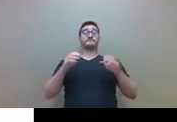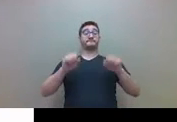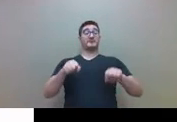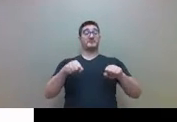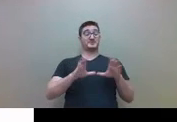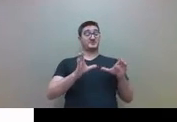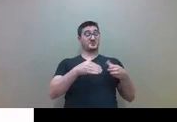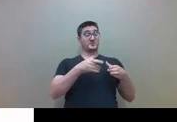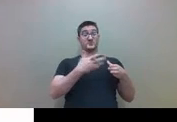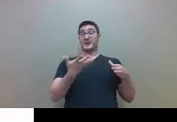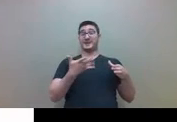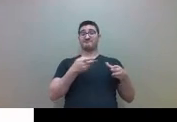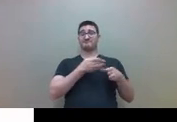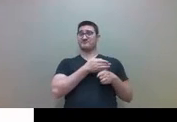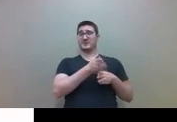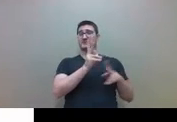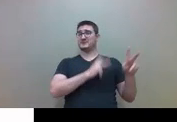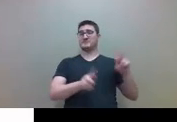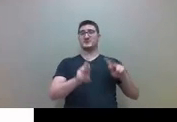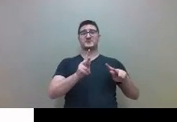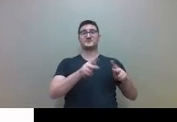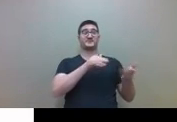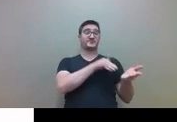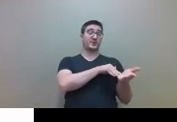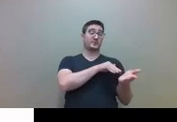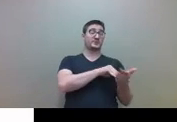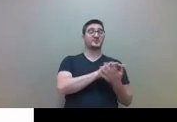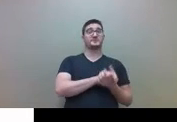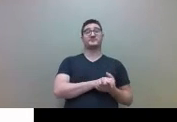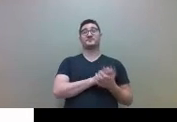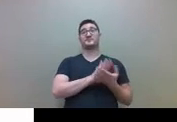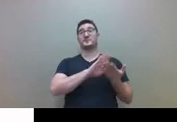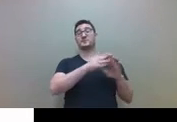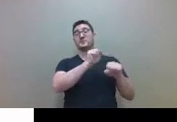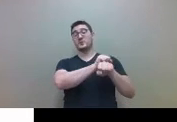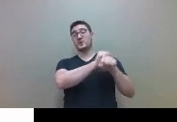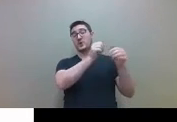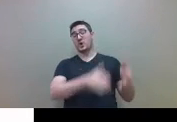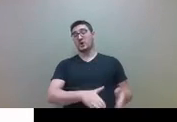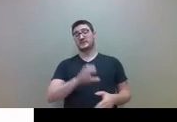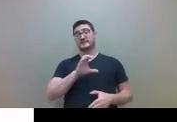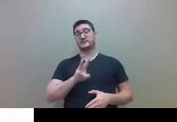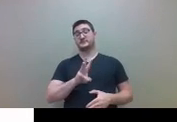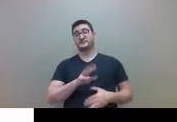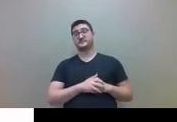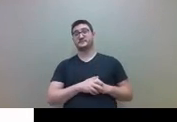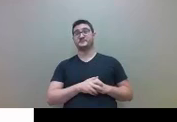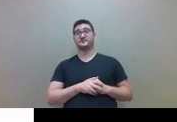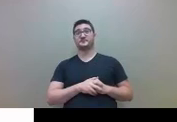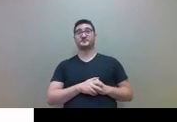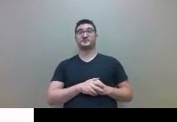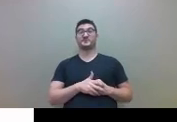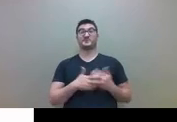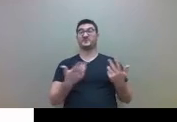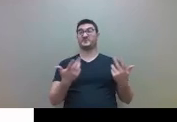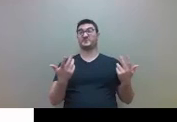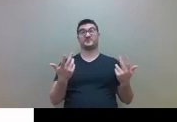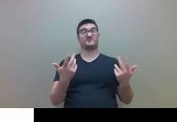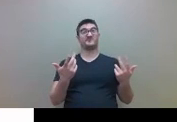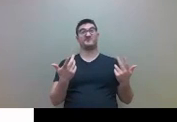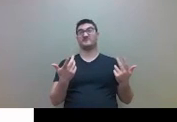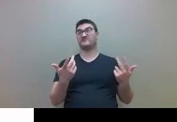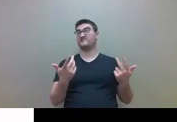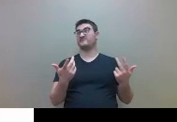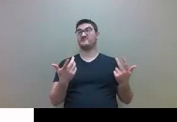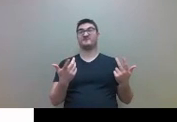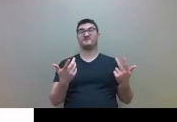just professionals. It's your doctor, it's the community worker. If you don't have a community worker, maybe you can have someone